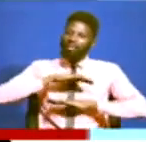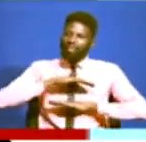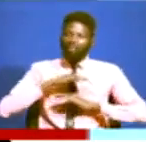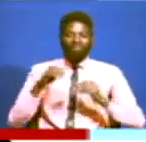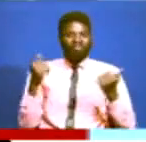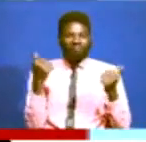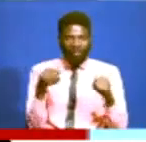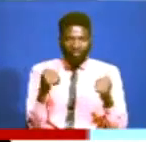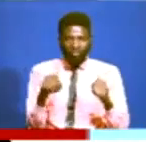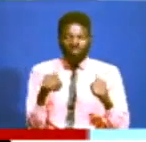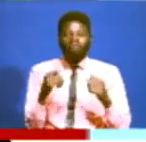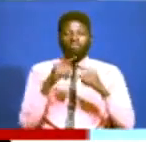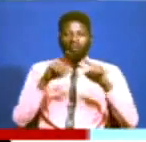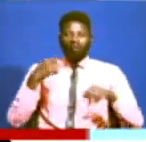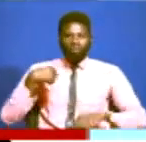we have come a long way.